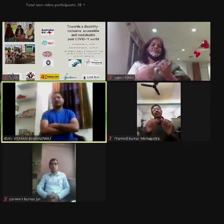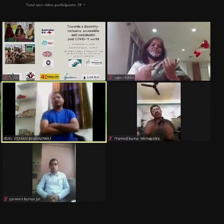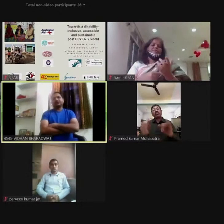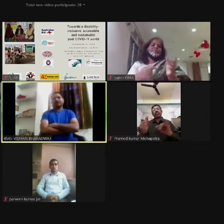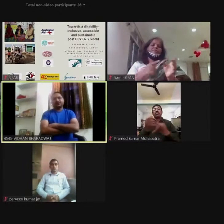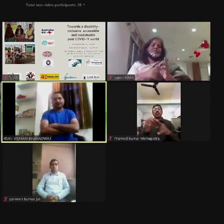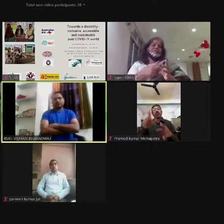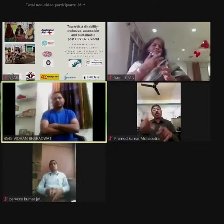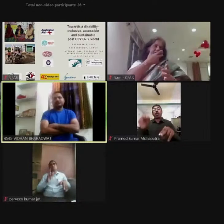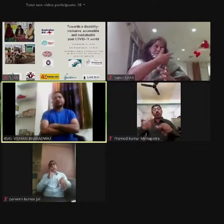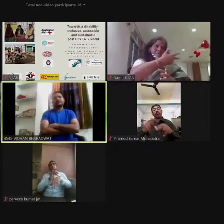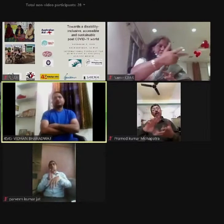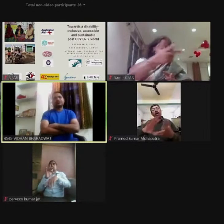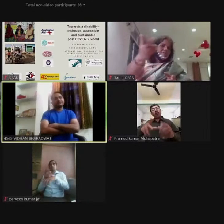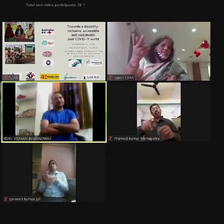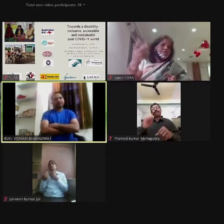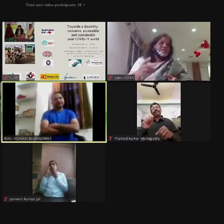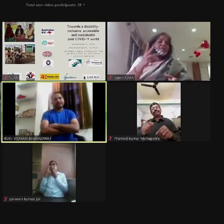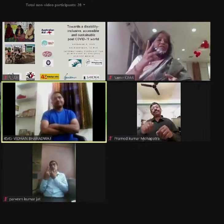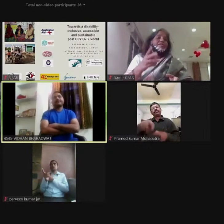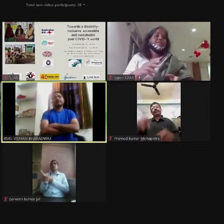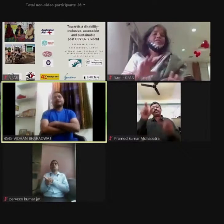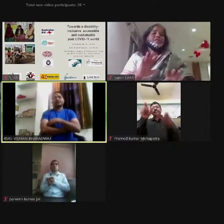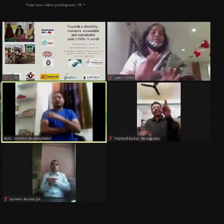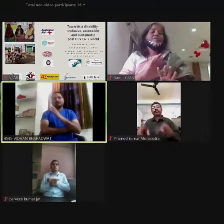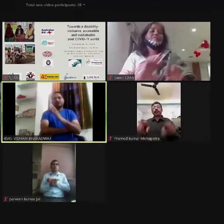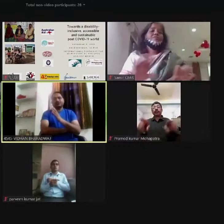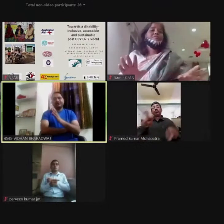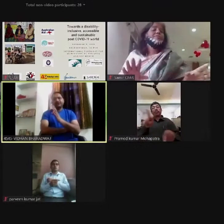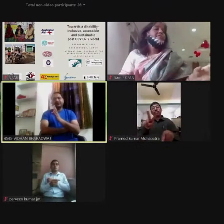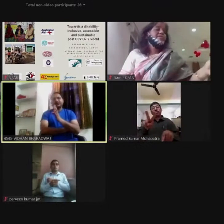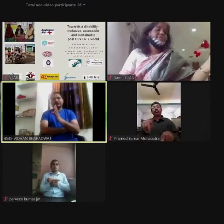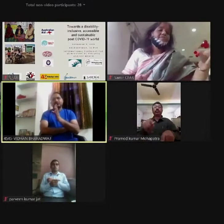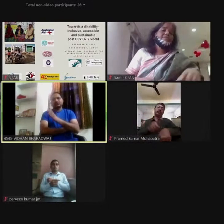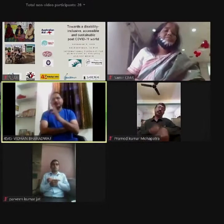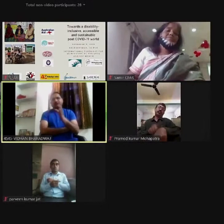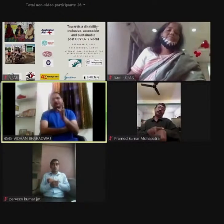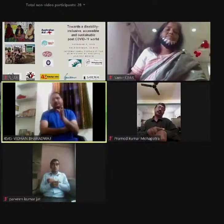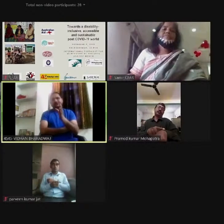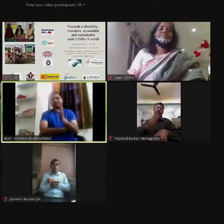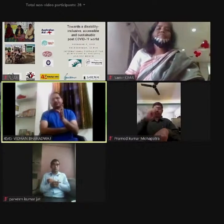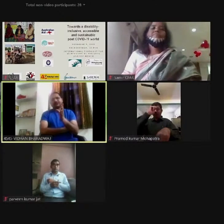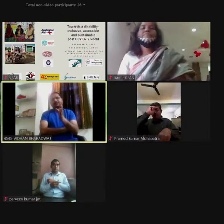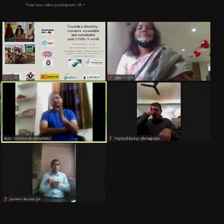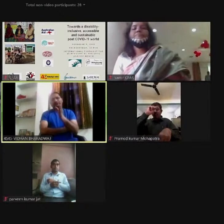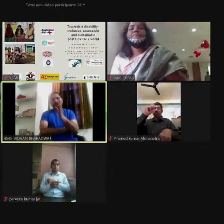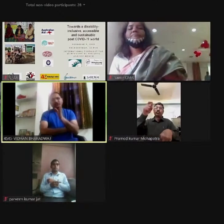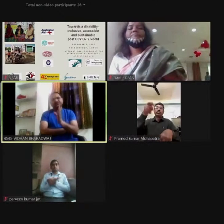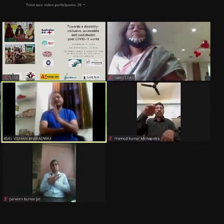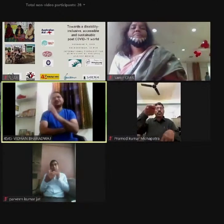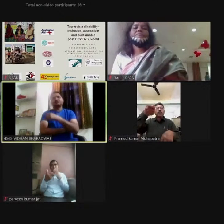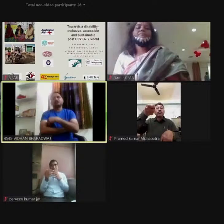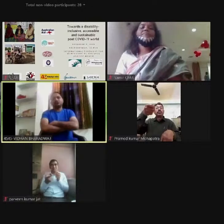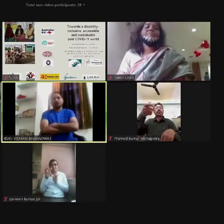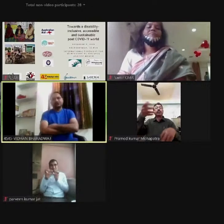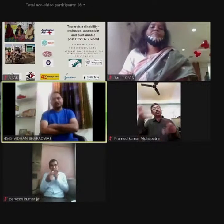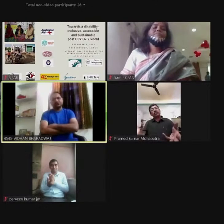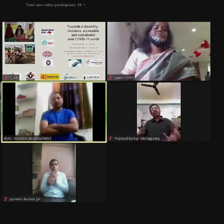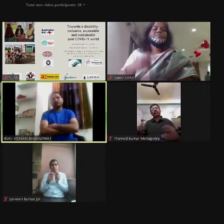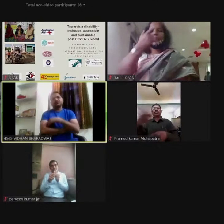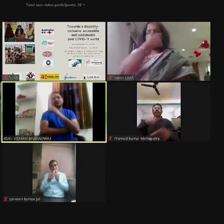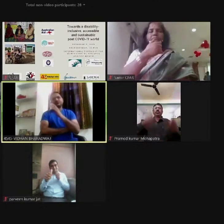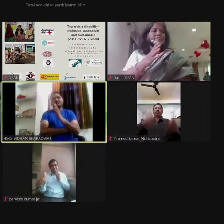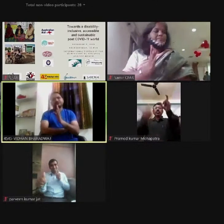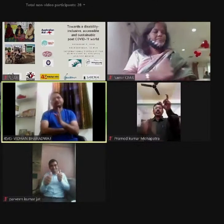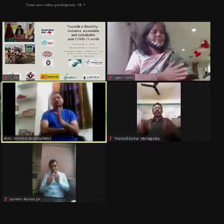officers who are dedicated to check that these facilities are being provided to them, and there